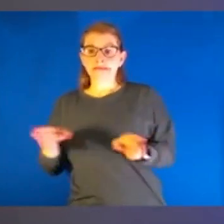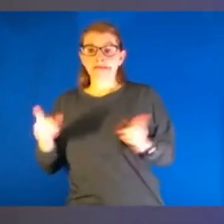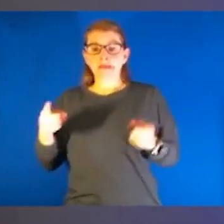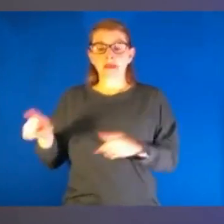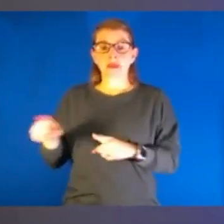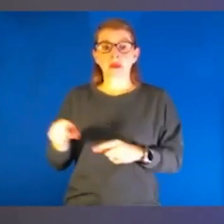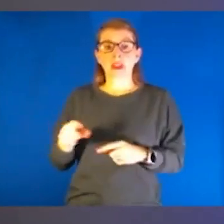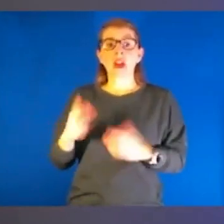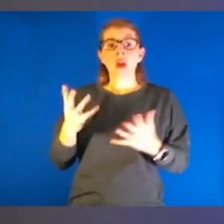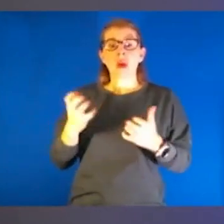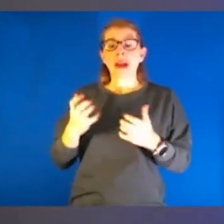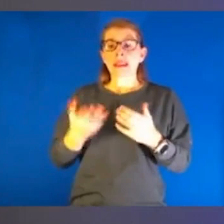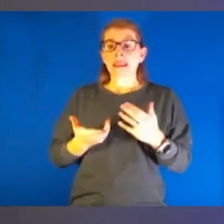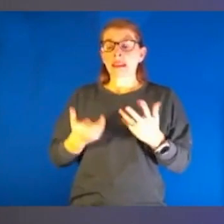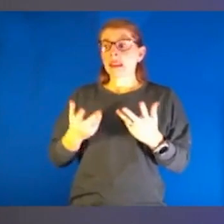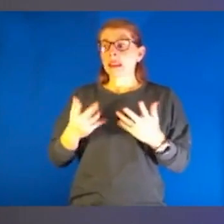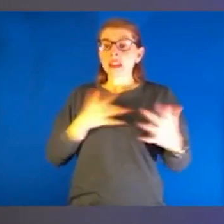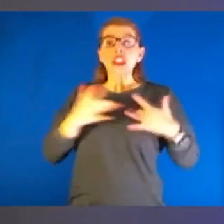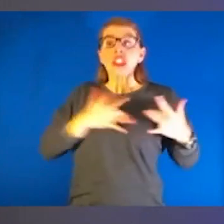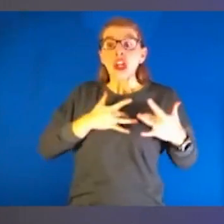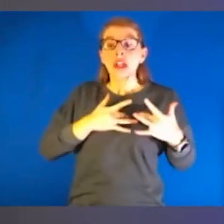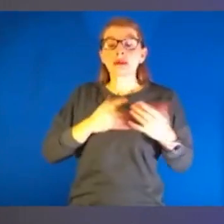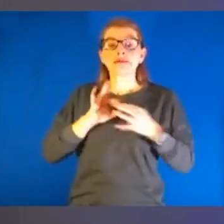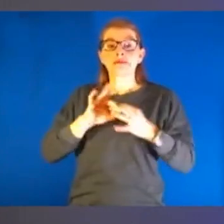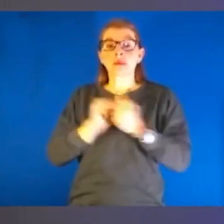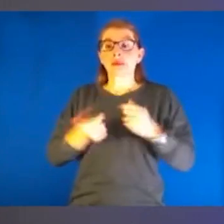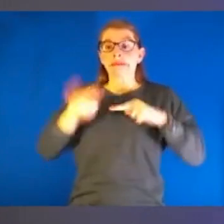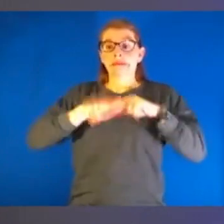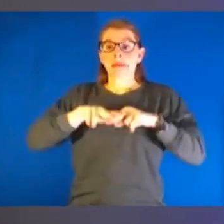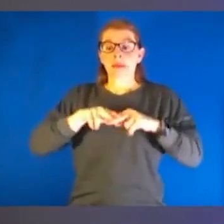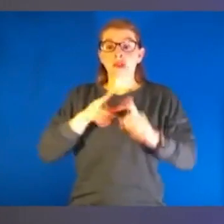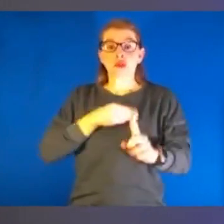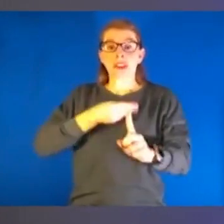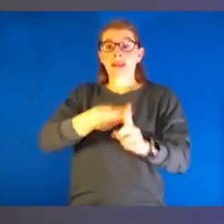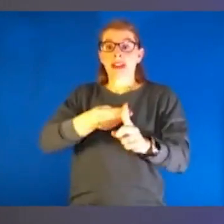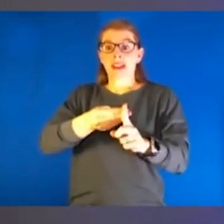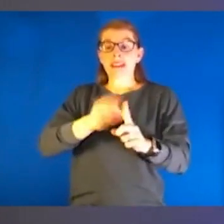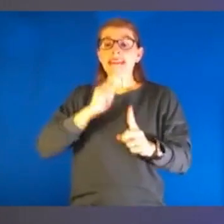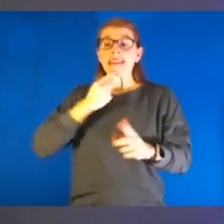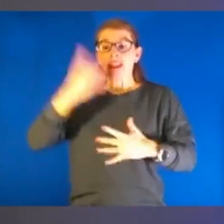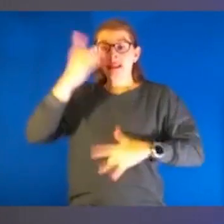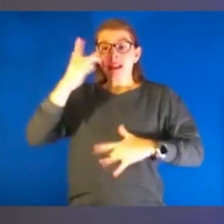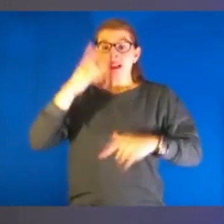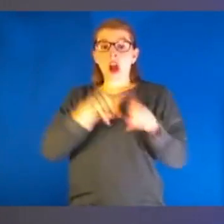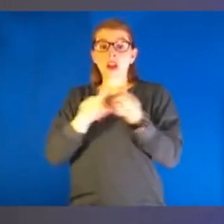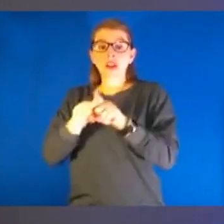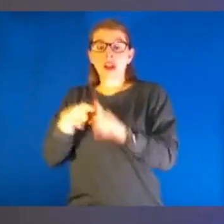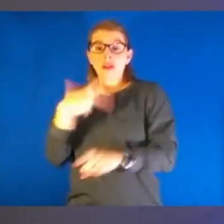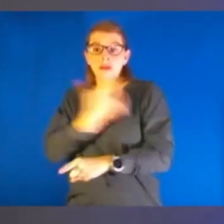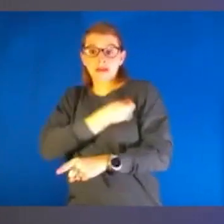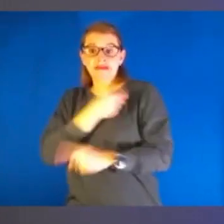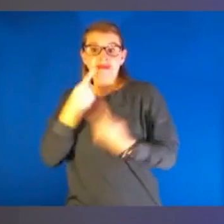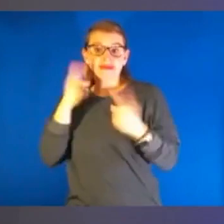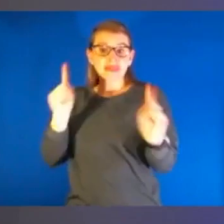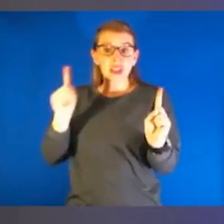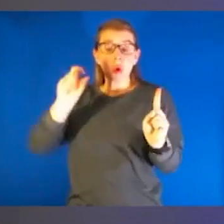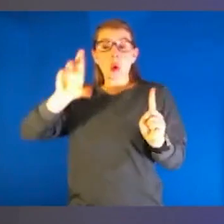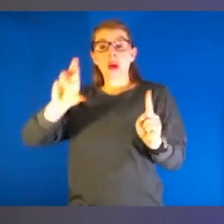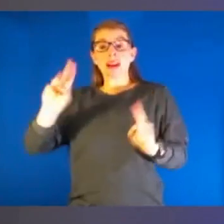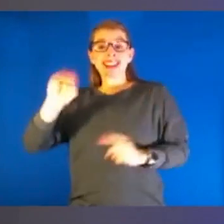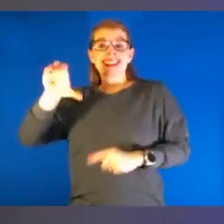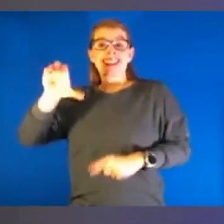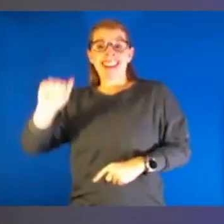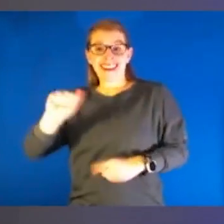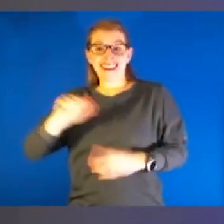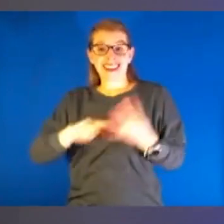transmissibility, but we don't know about severity of illness, just like we don't know about effectiveness of vaccine and the monoclonal antibodies. So at this